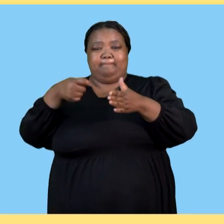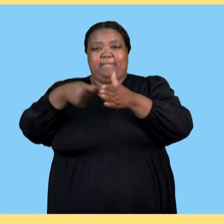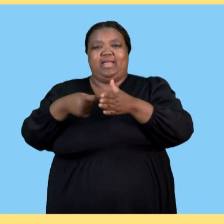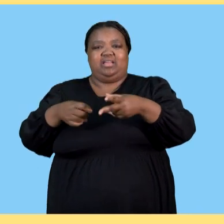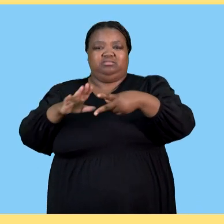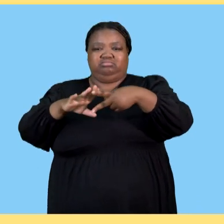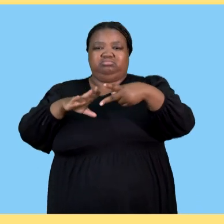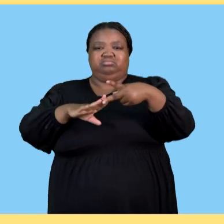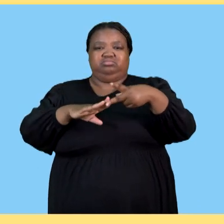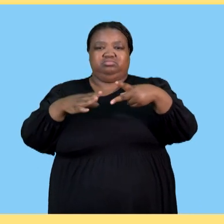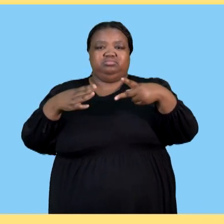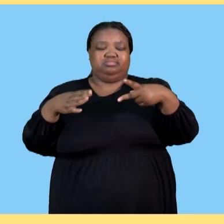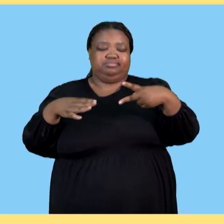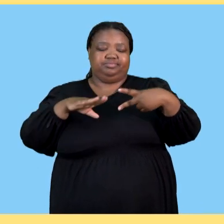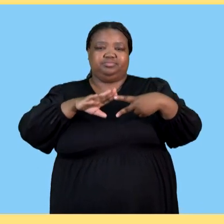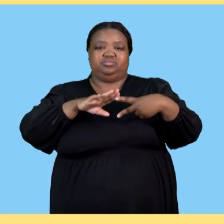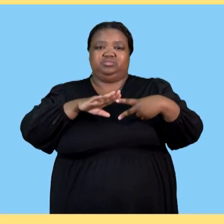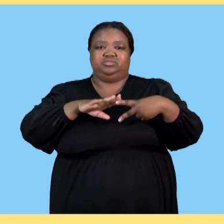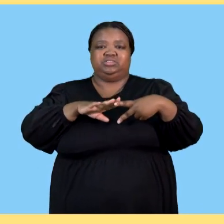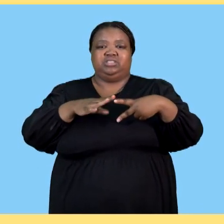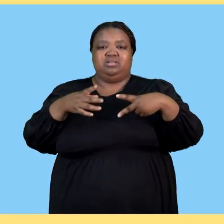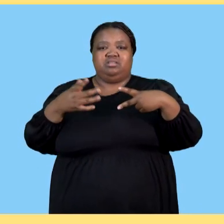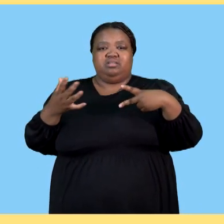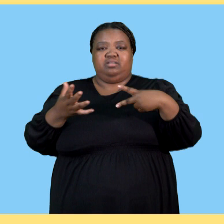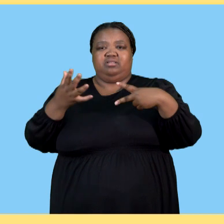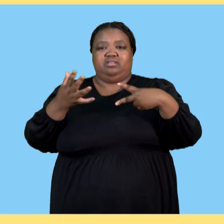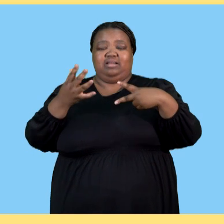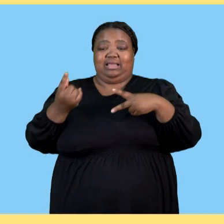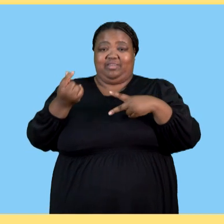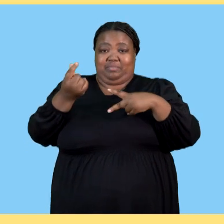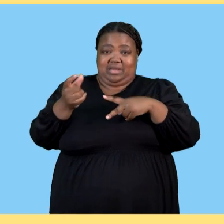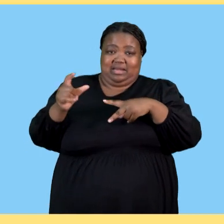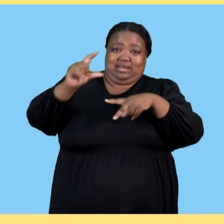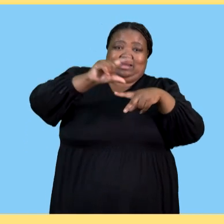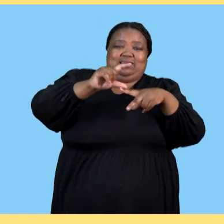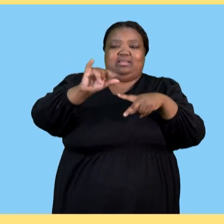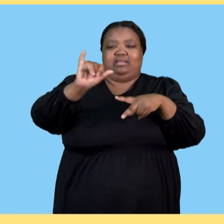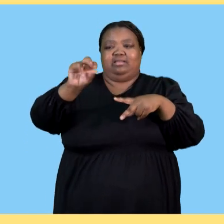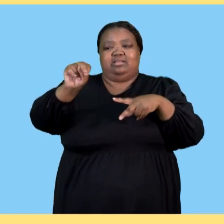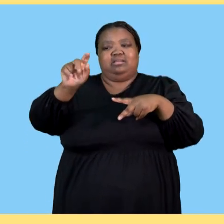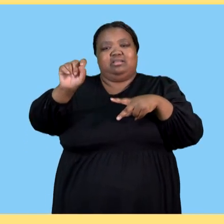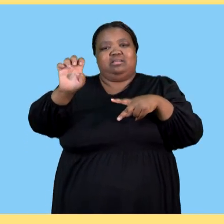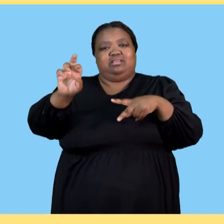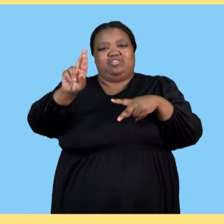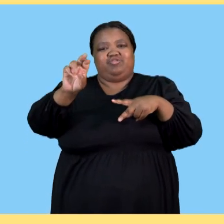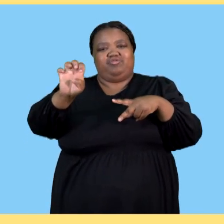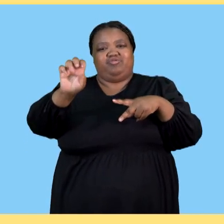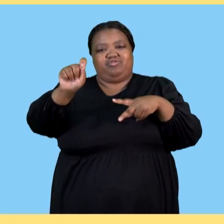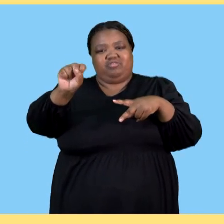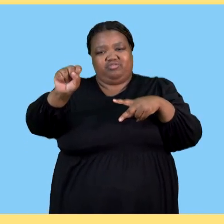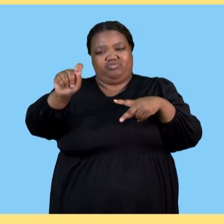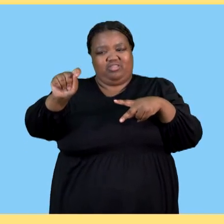we have paid for two things in that 85,000. Number one, we have paid for interest.